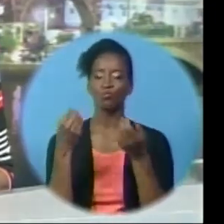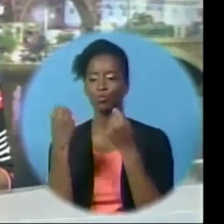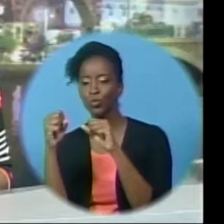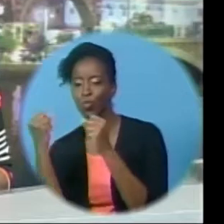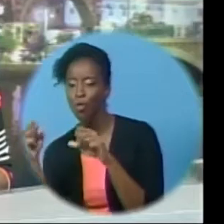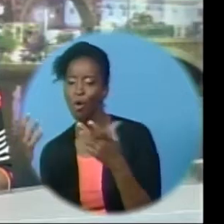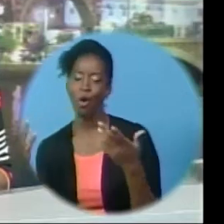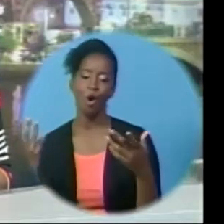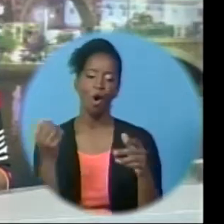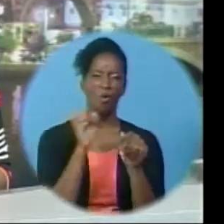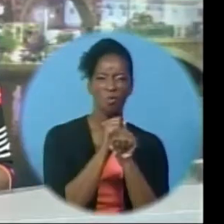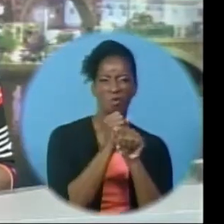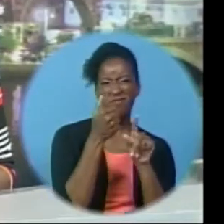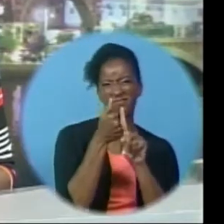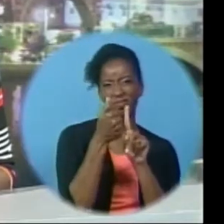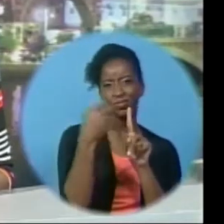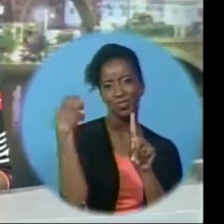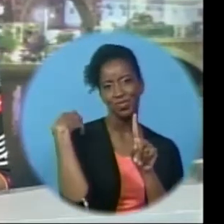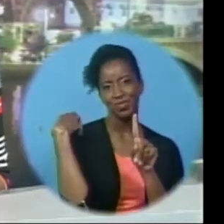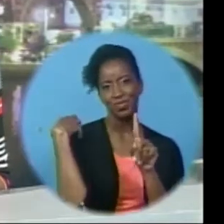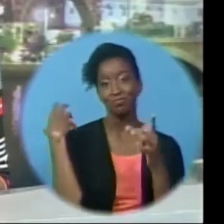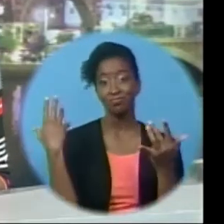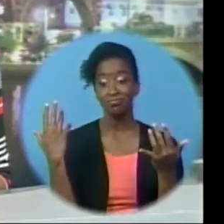camps offering everything from sports to